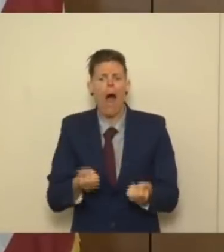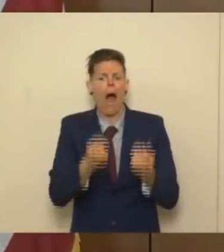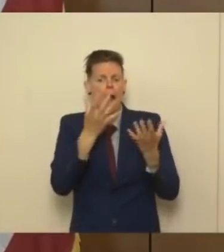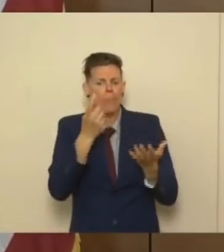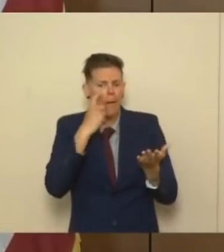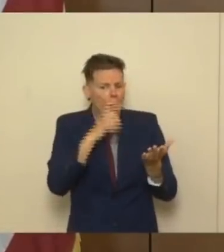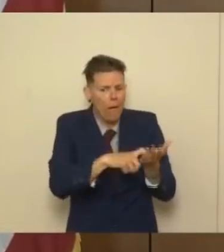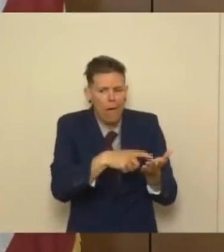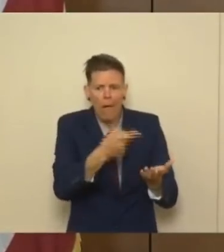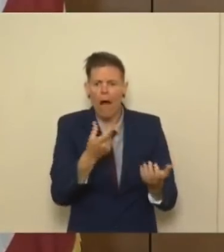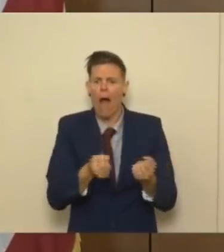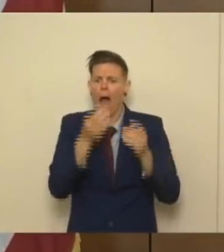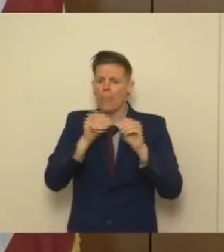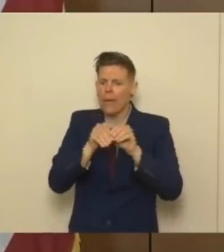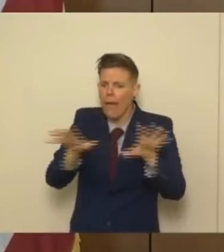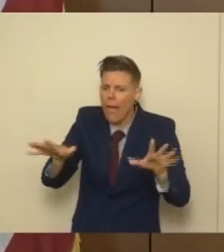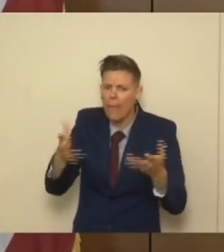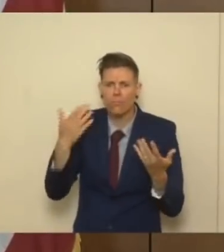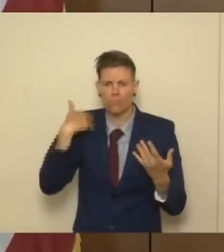and 4th.